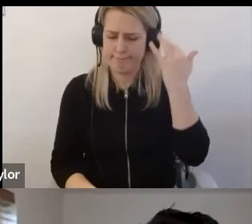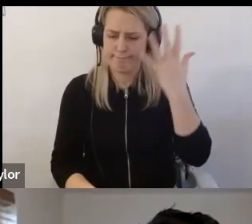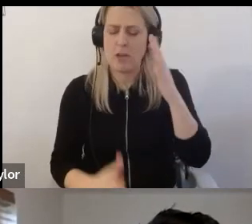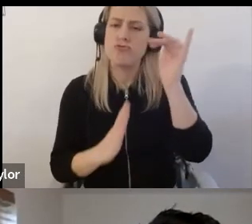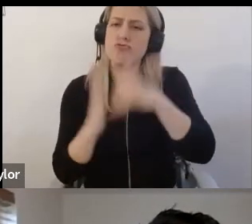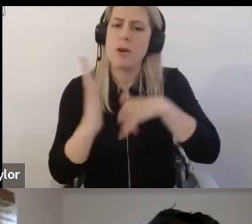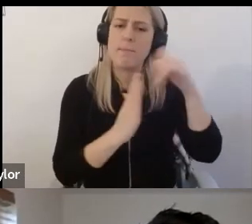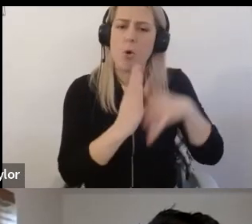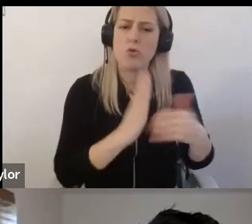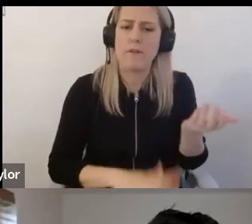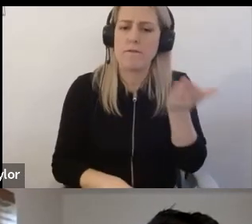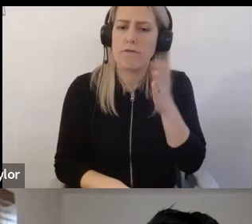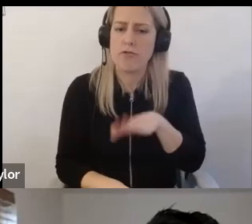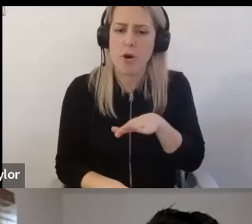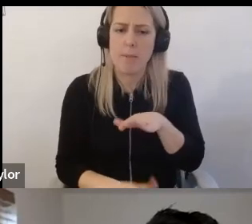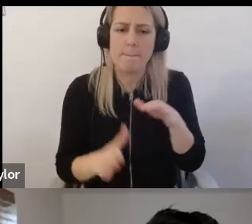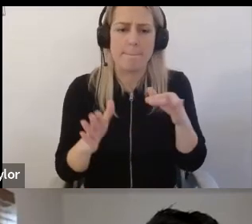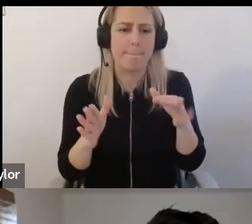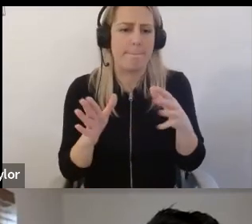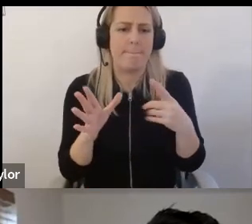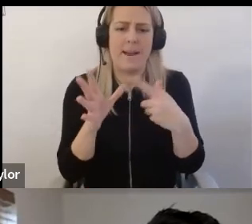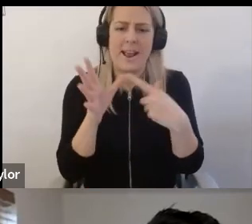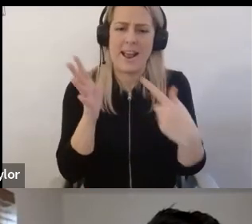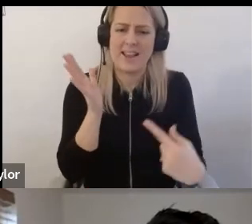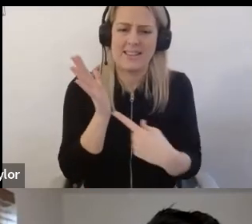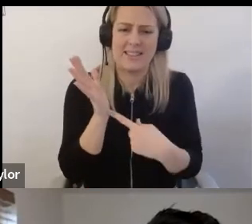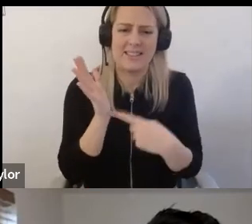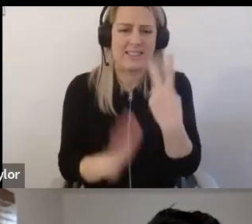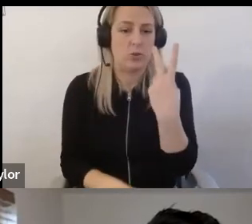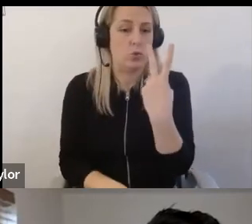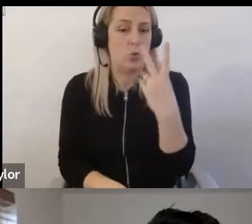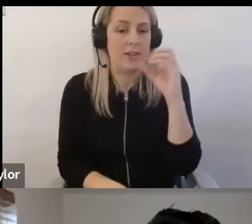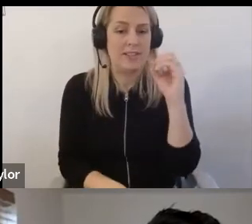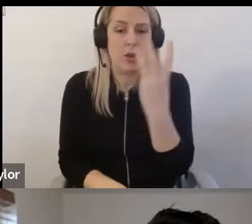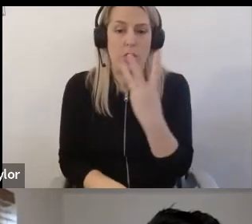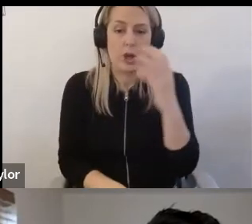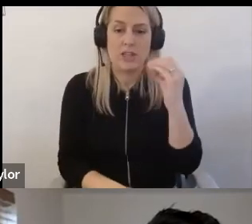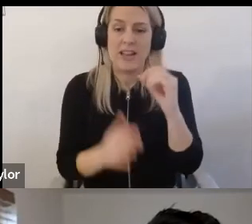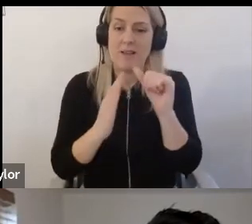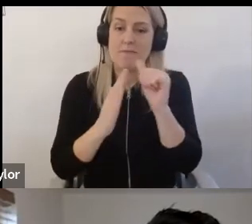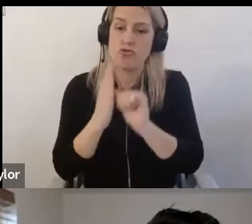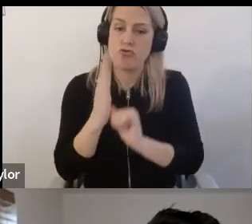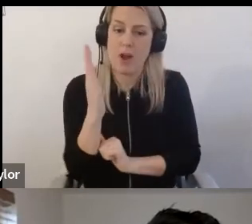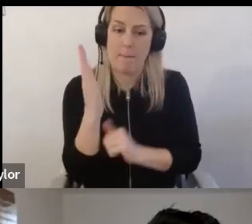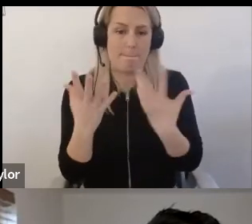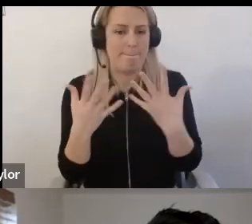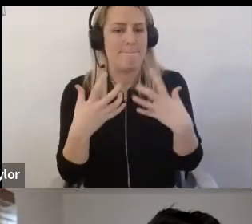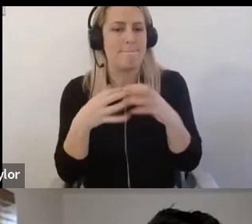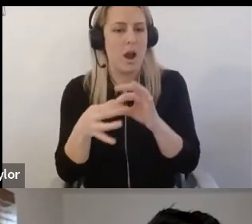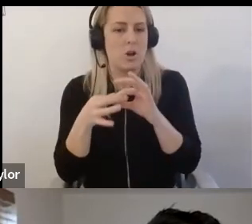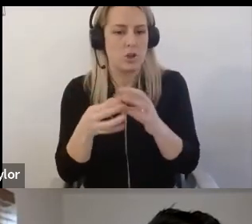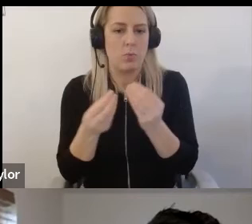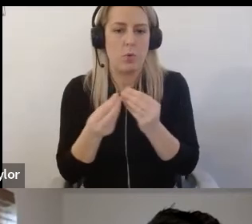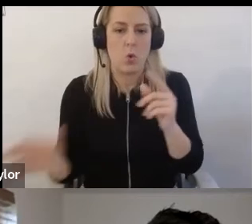80-20-30 program, which is in partnership with UCL's IIPP department, so the Institute for Innovation and Public Purpose. And in there,